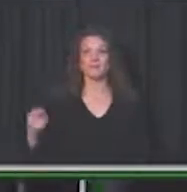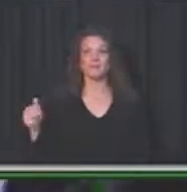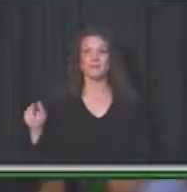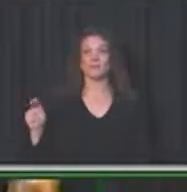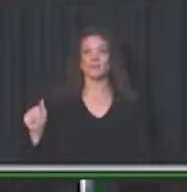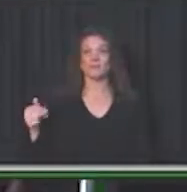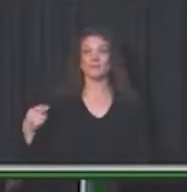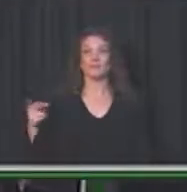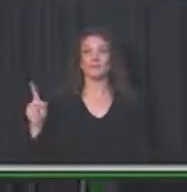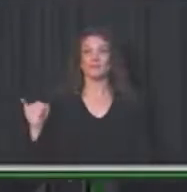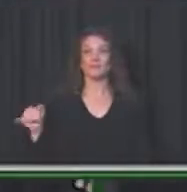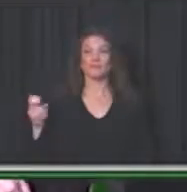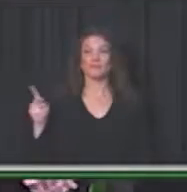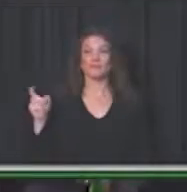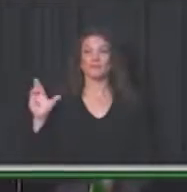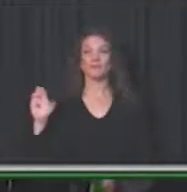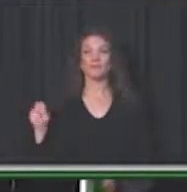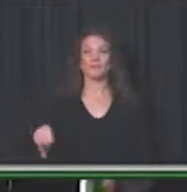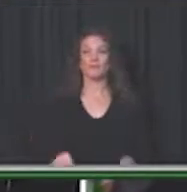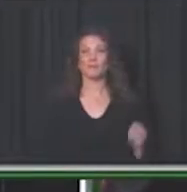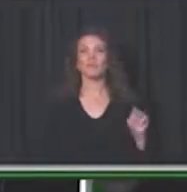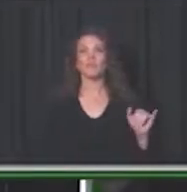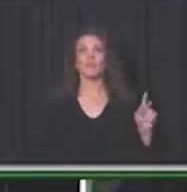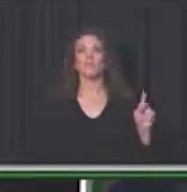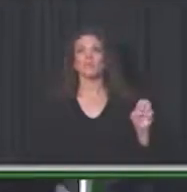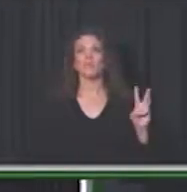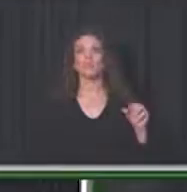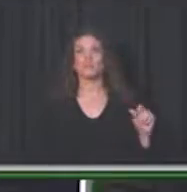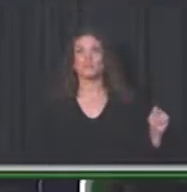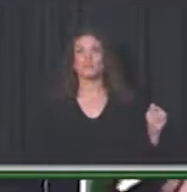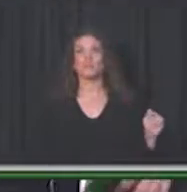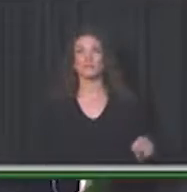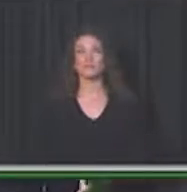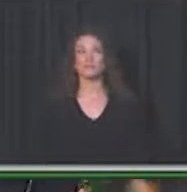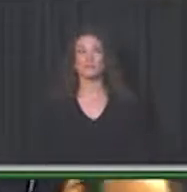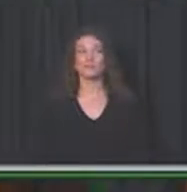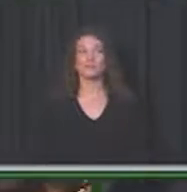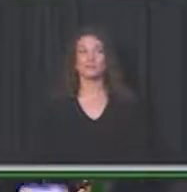Hannah Gendron. Mike West.